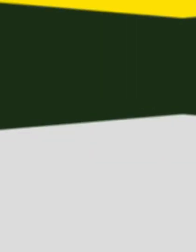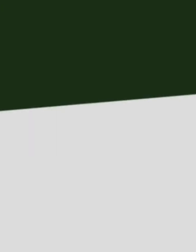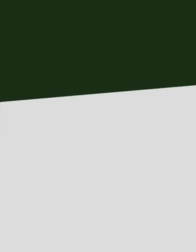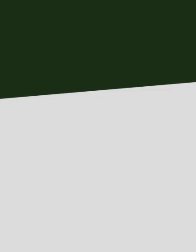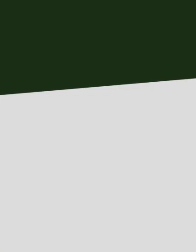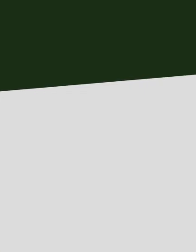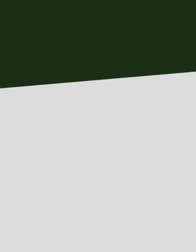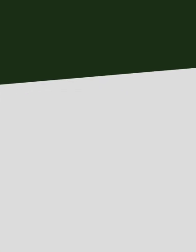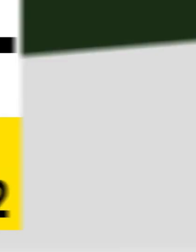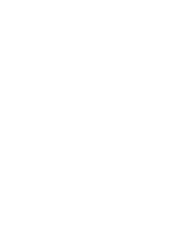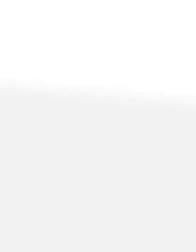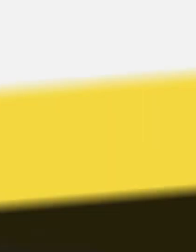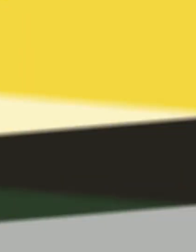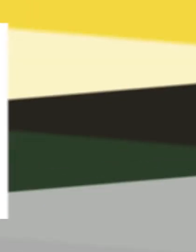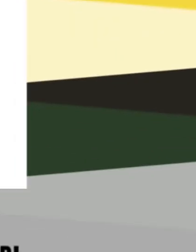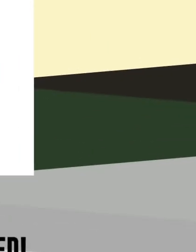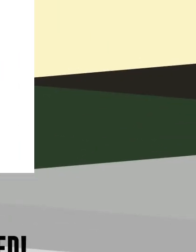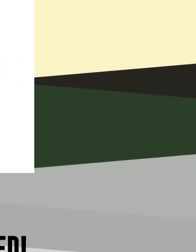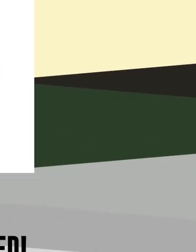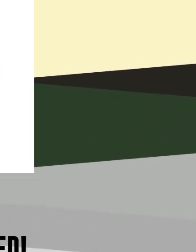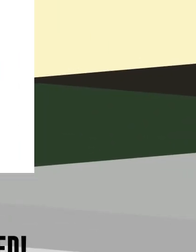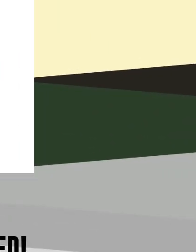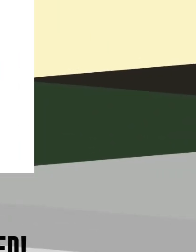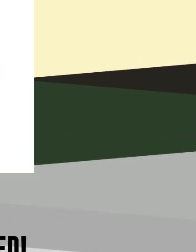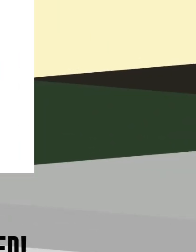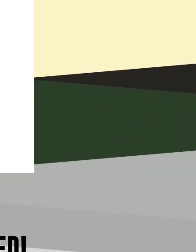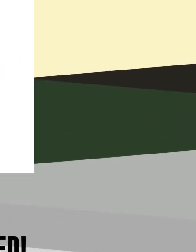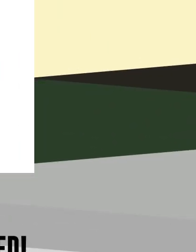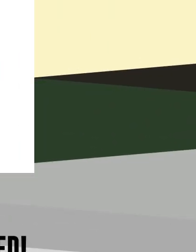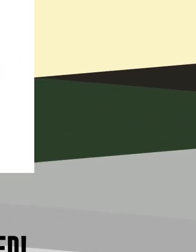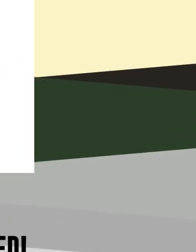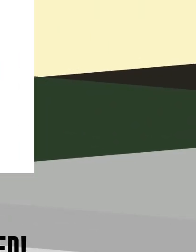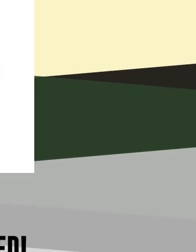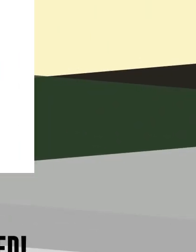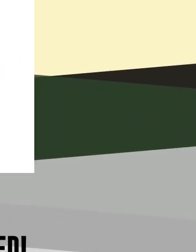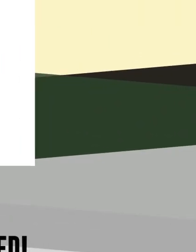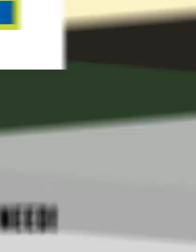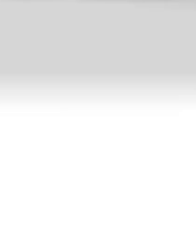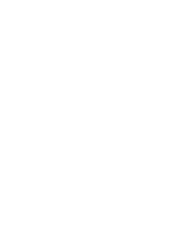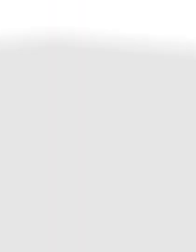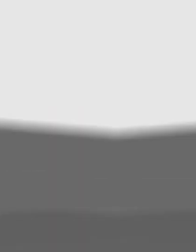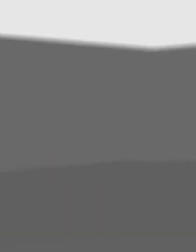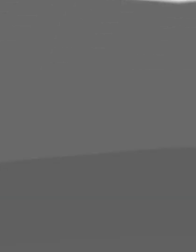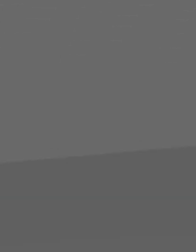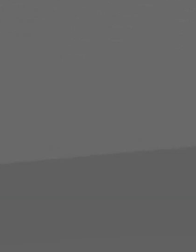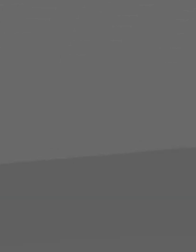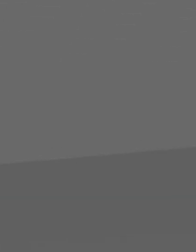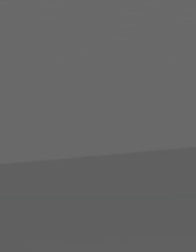X-Trail is brought to you in part by Amaze. Come in and be amazed. We have what you need.